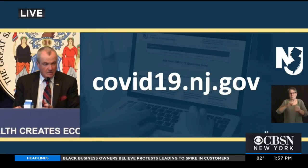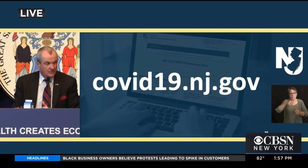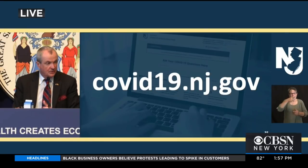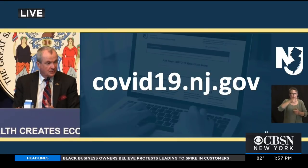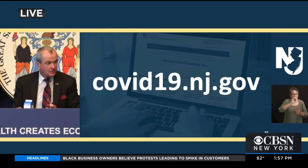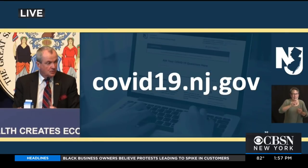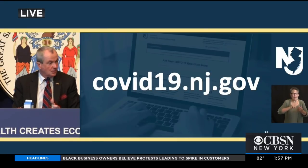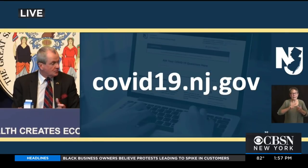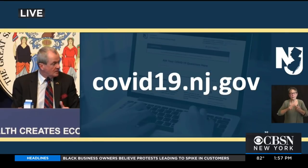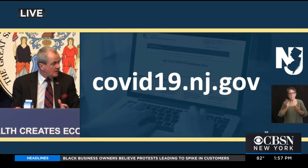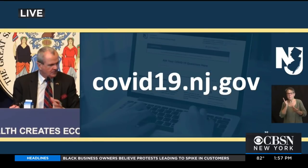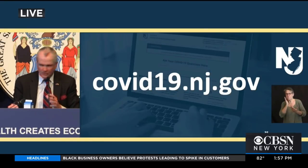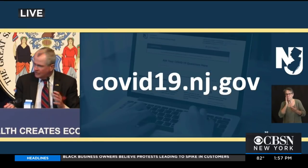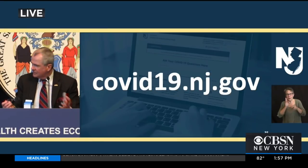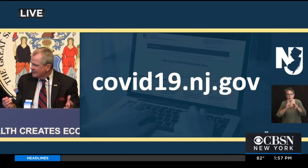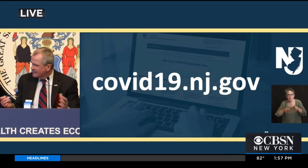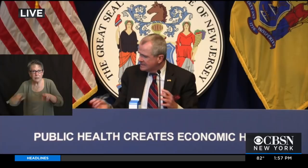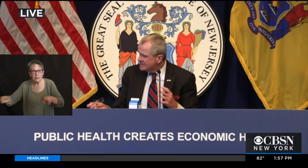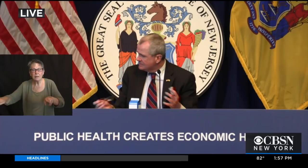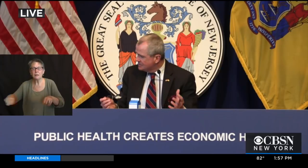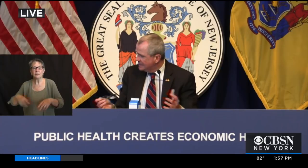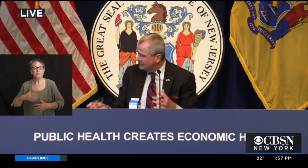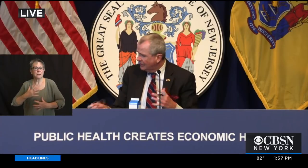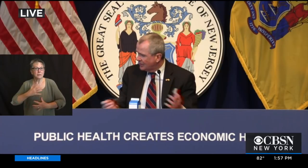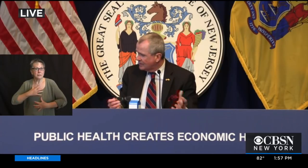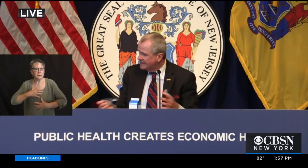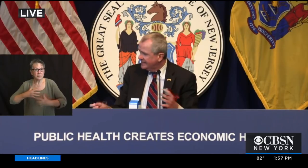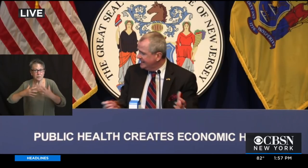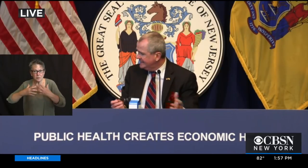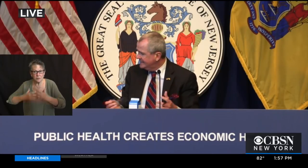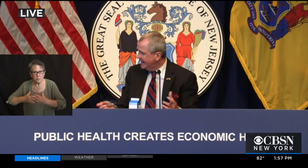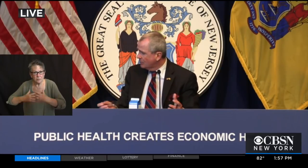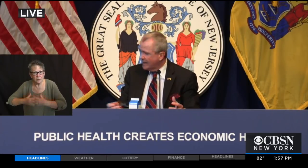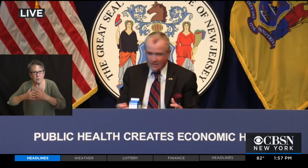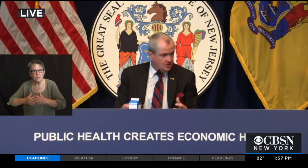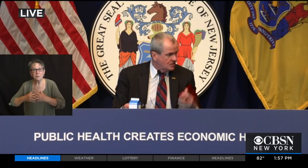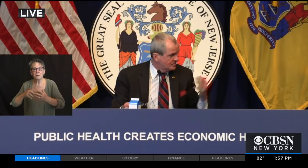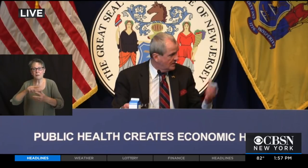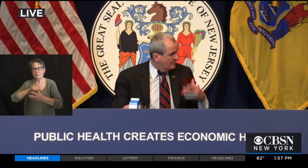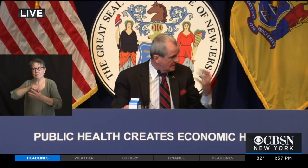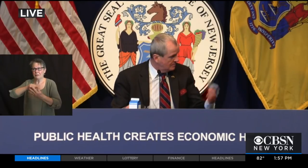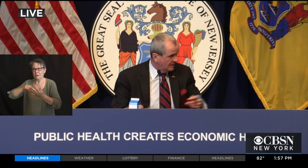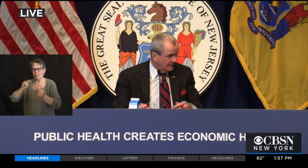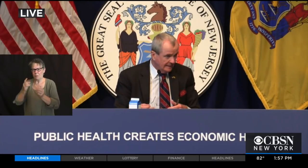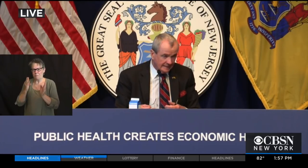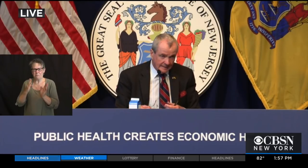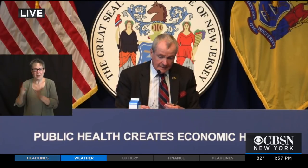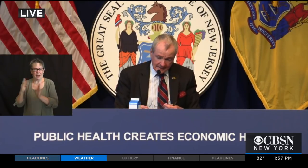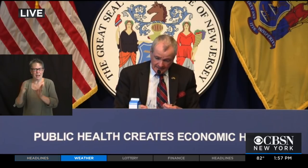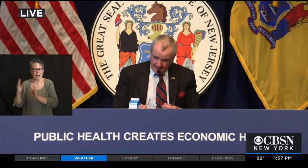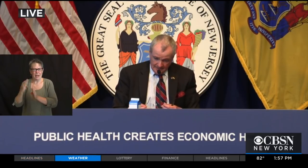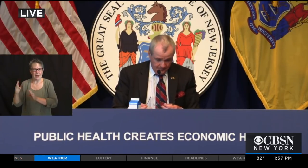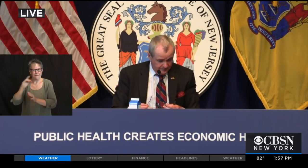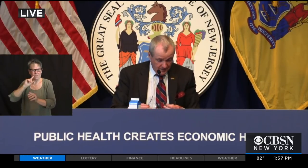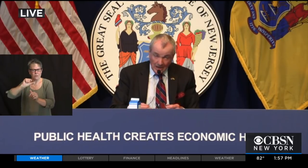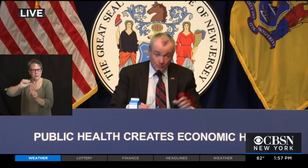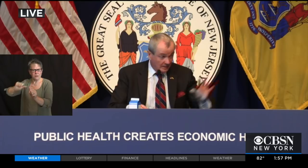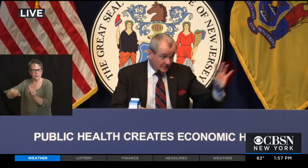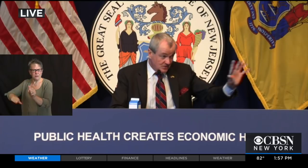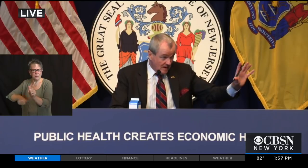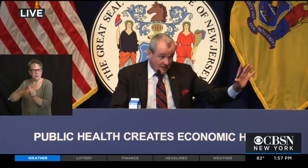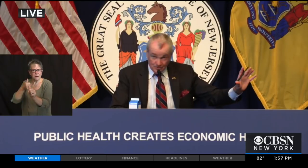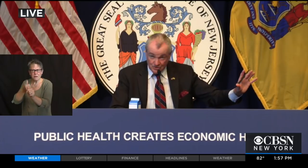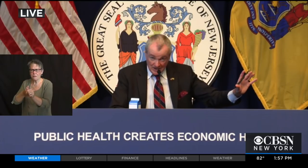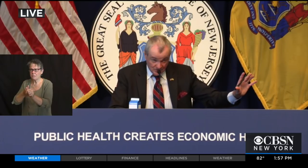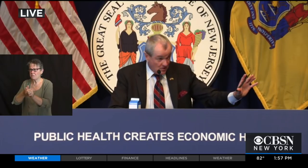like? Is it a month? Is it 2 or 3 months? It sort of seems to me it's in the 30 to 90 day range in terms of having the ability. God